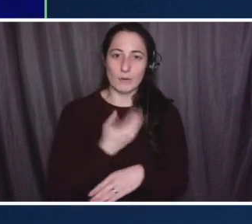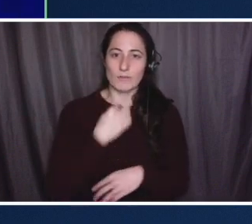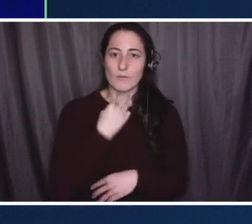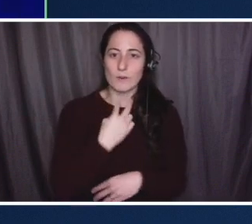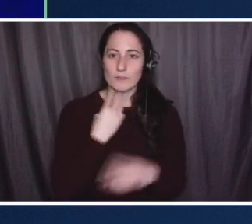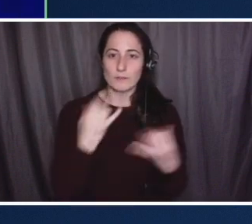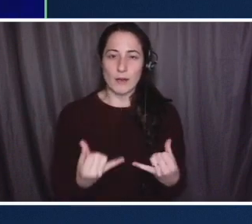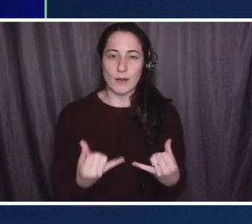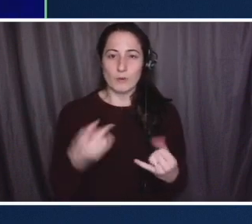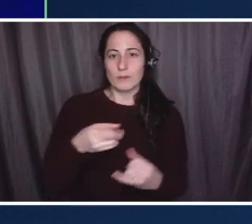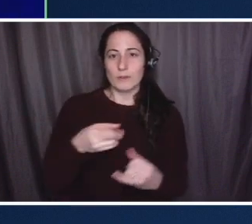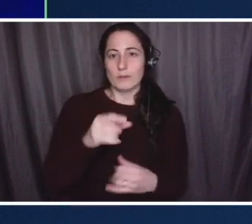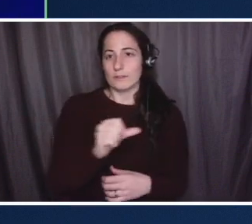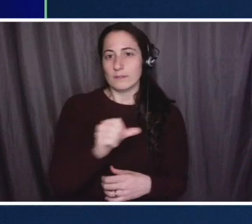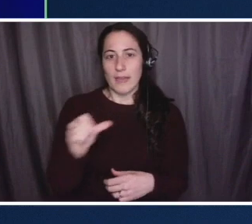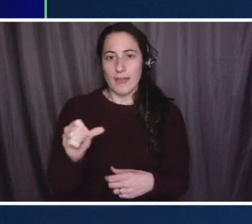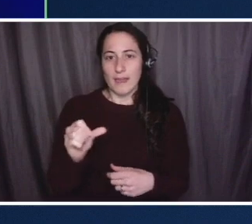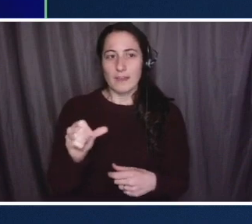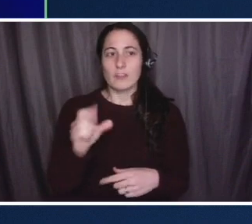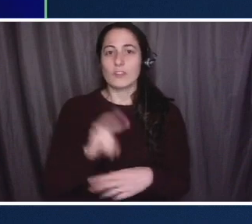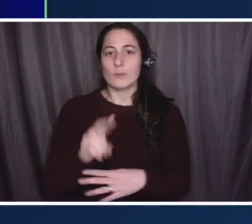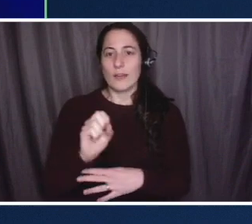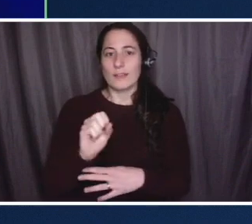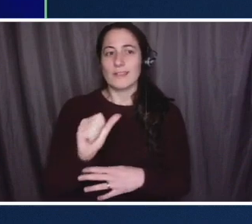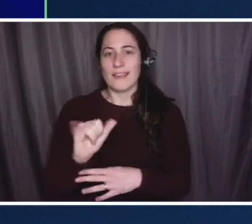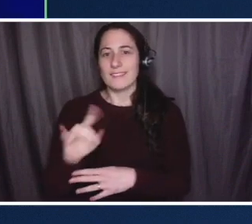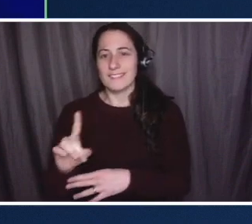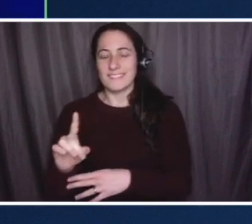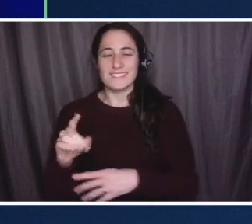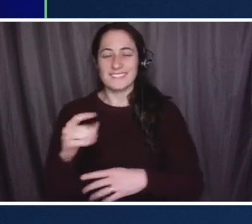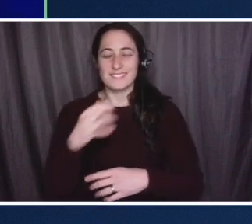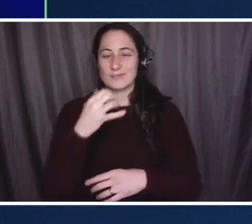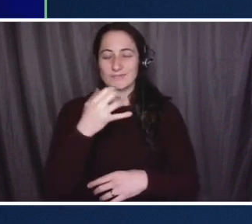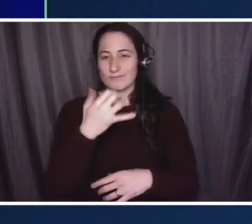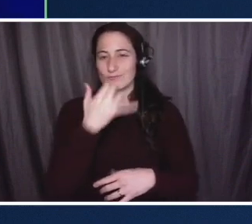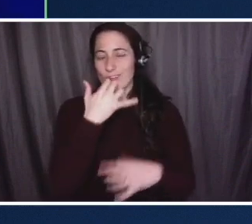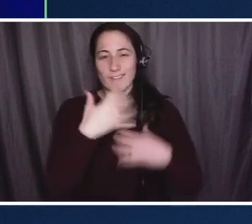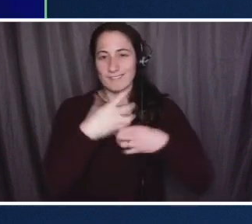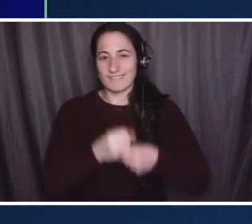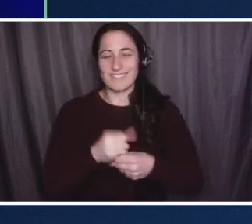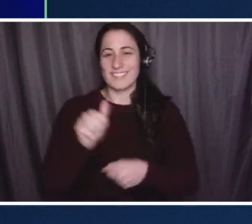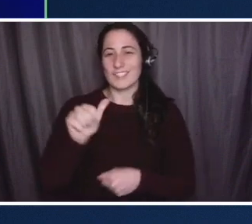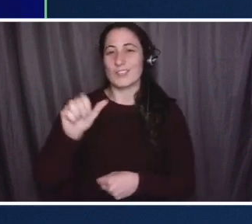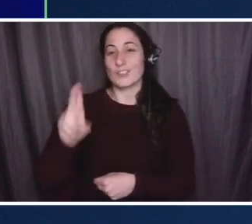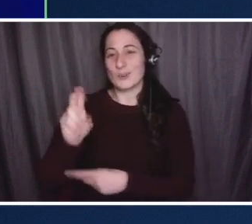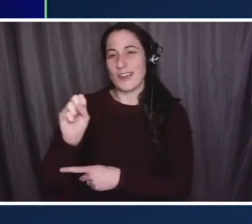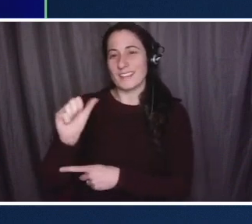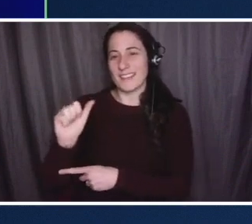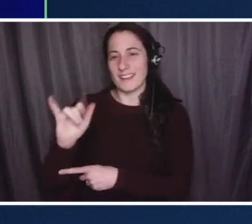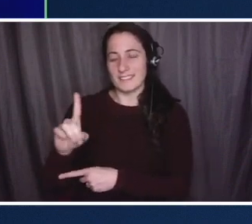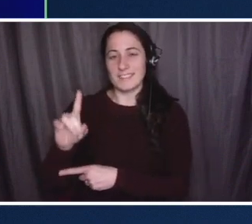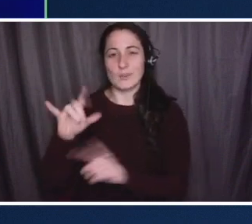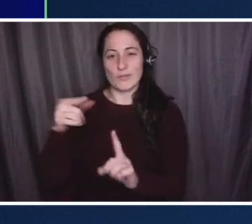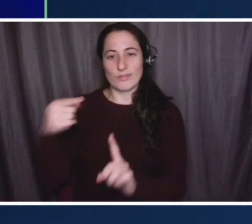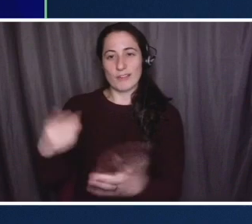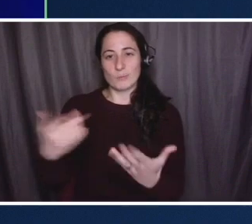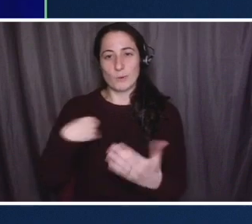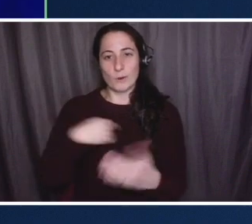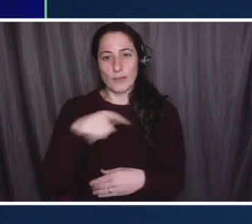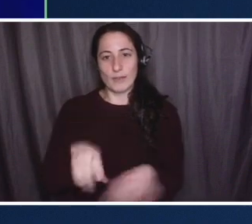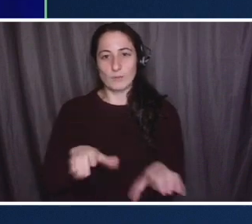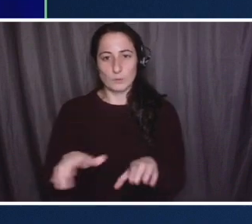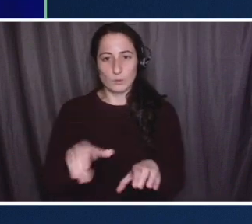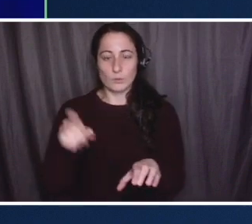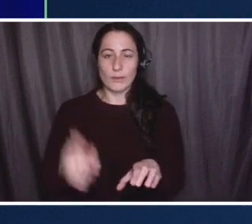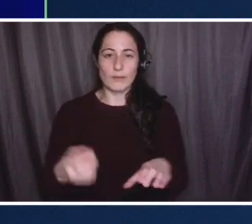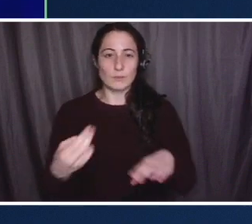at state, I mean, at USAID, not state, but yeah, at USAID, this is what we need you to do. This is how we need you to platform people. This is